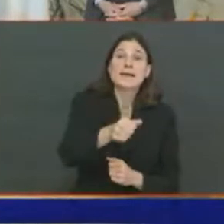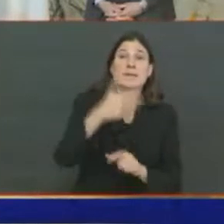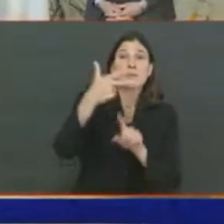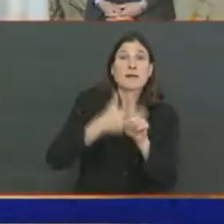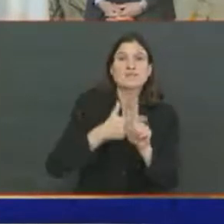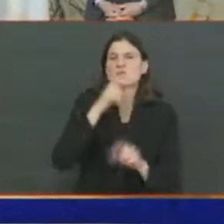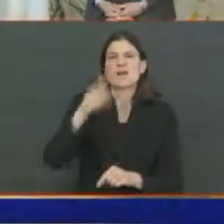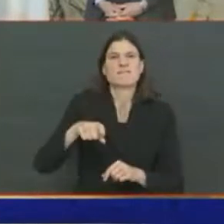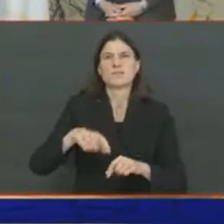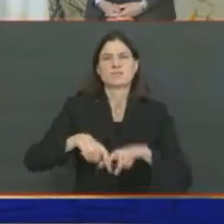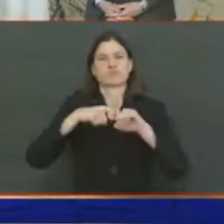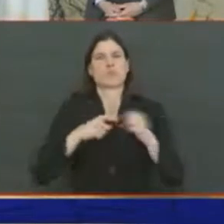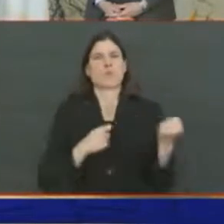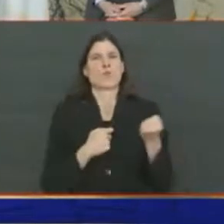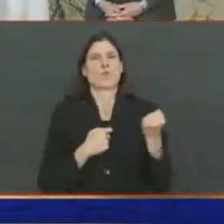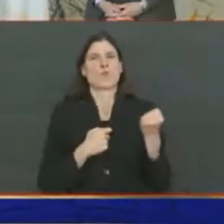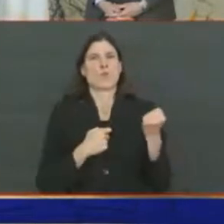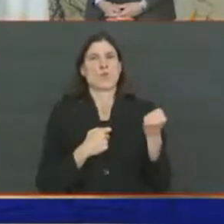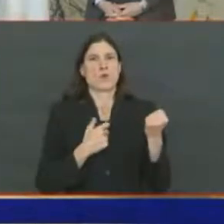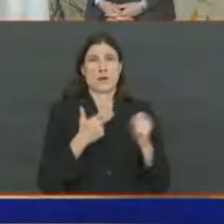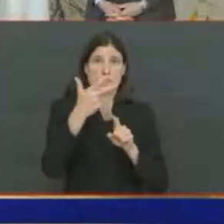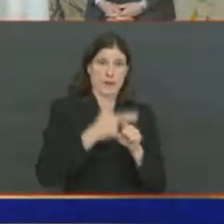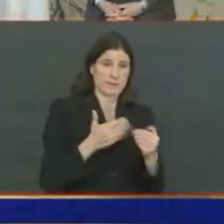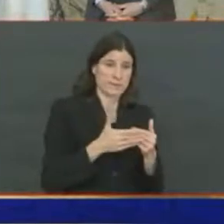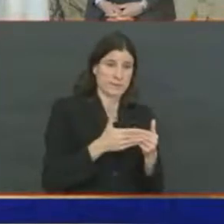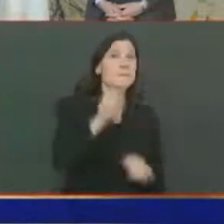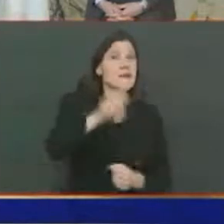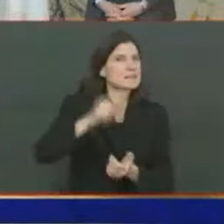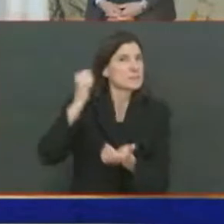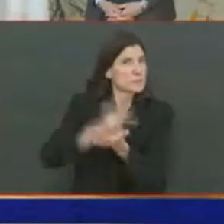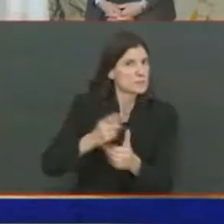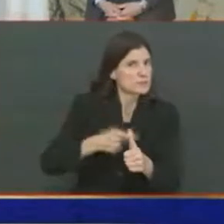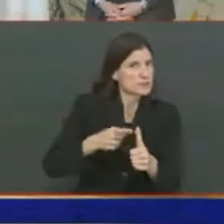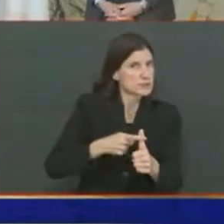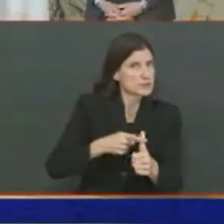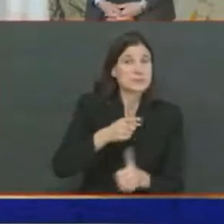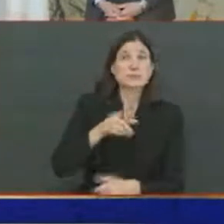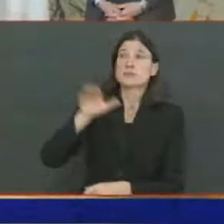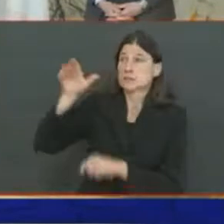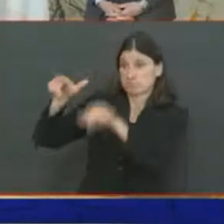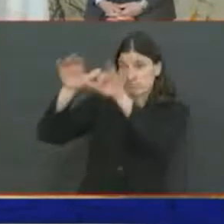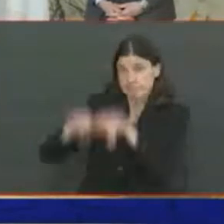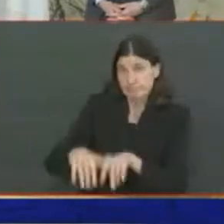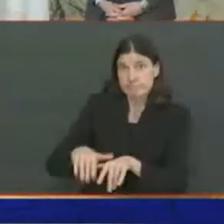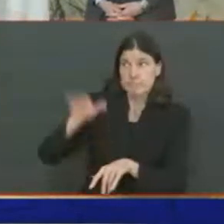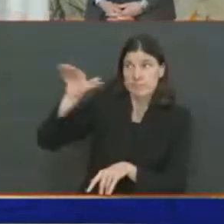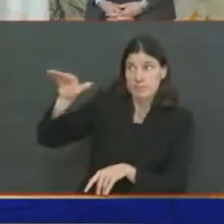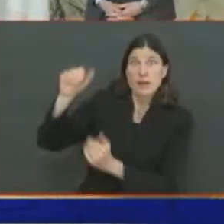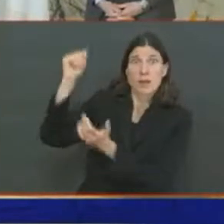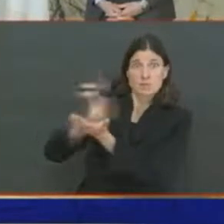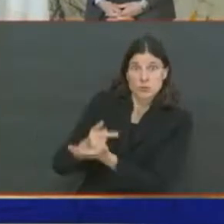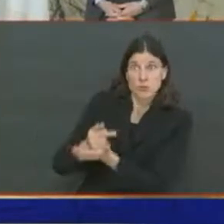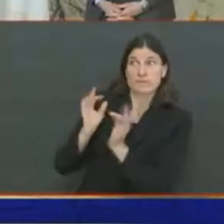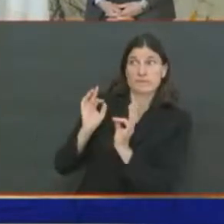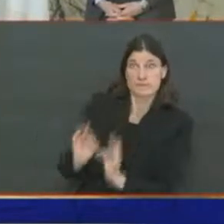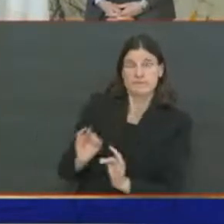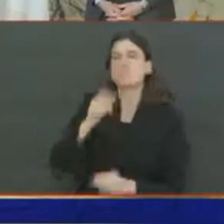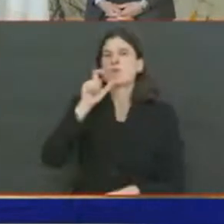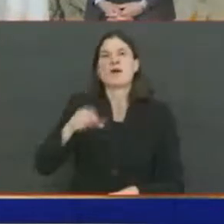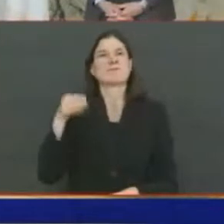your request is verified. You have to request the forbearance. To learn about that, just go